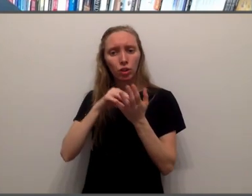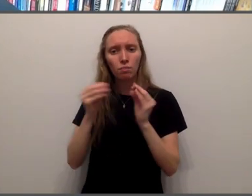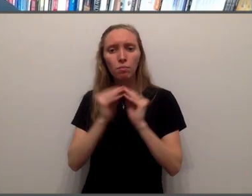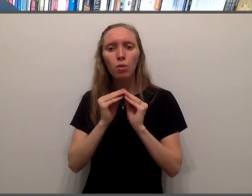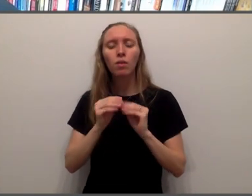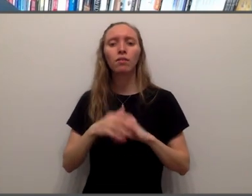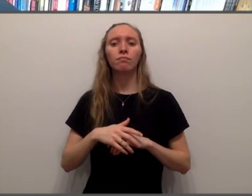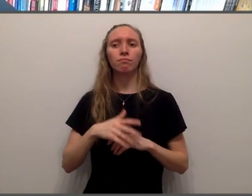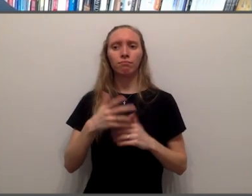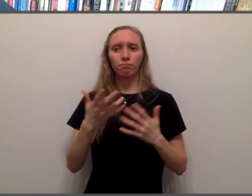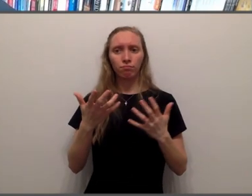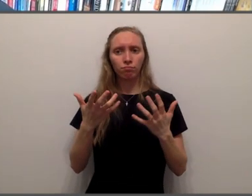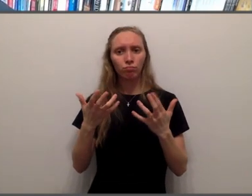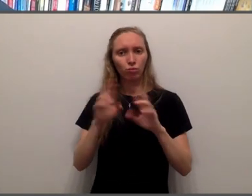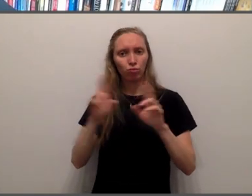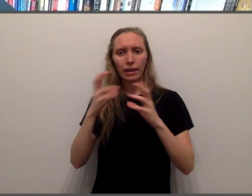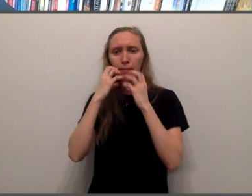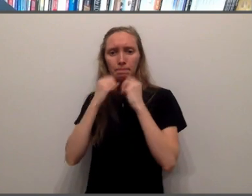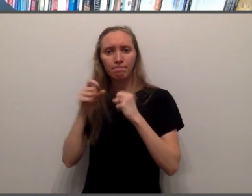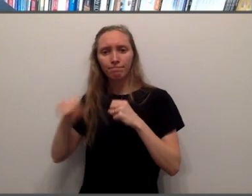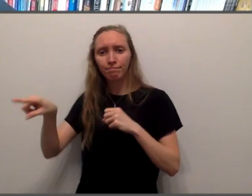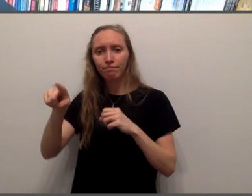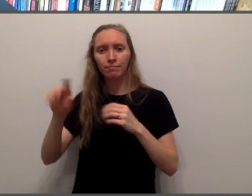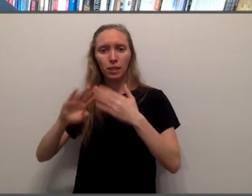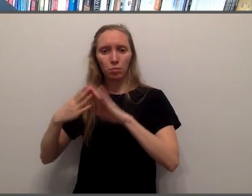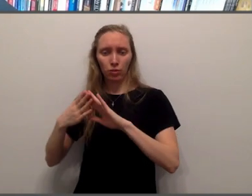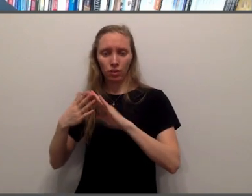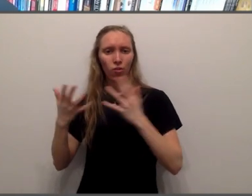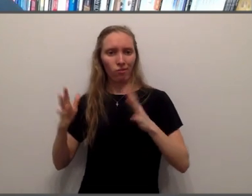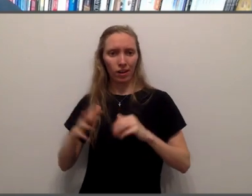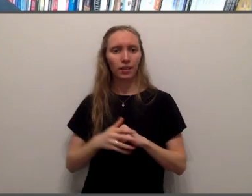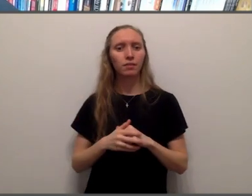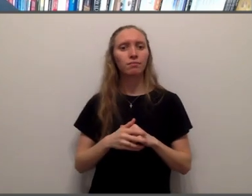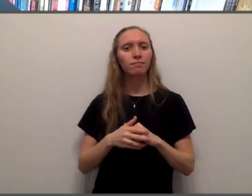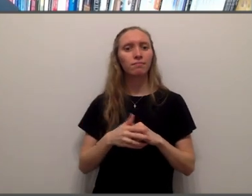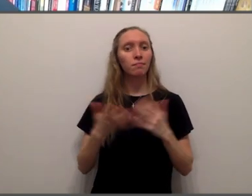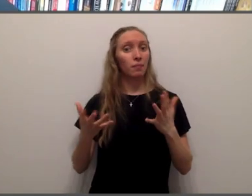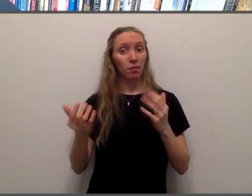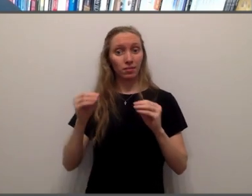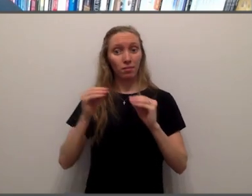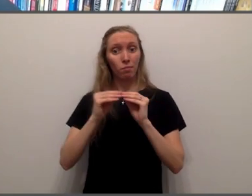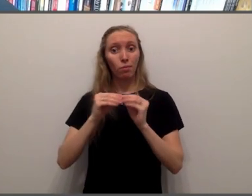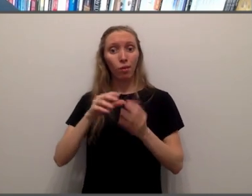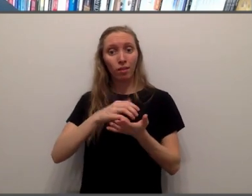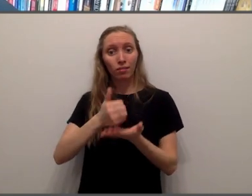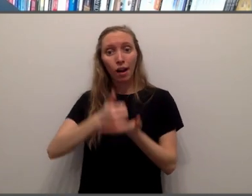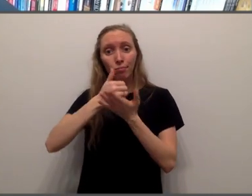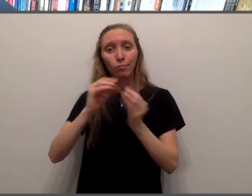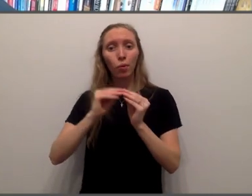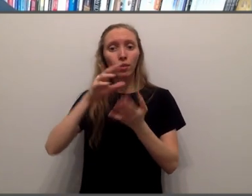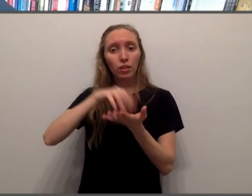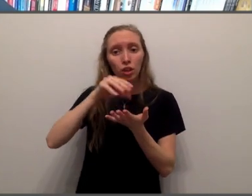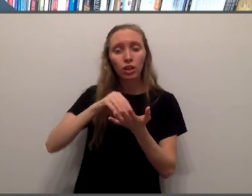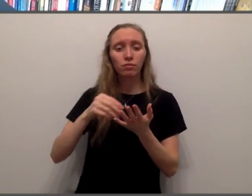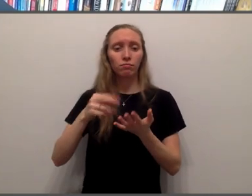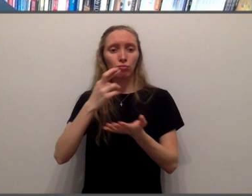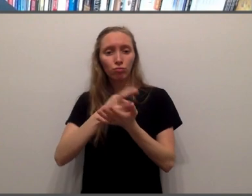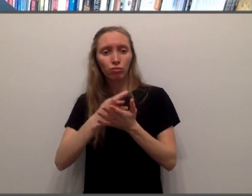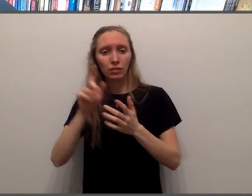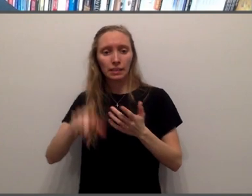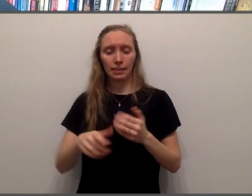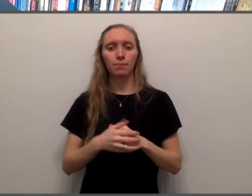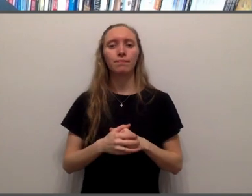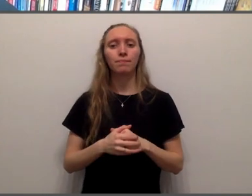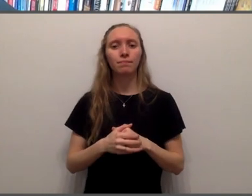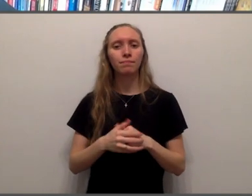all around the world band together as Christ followers to send out the